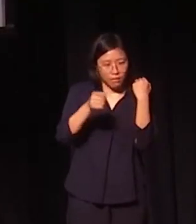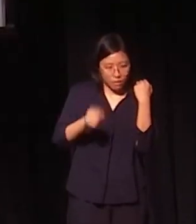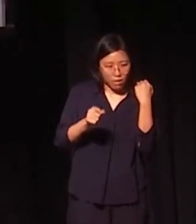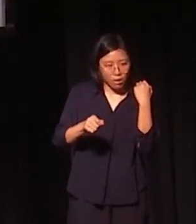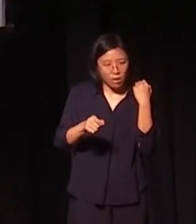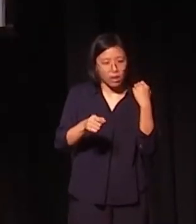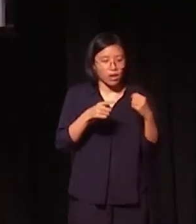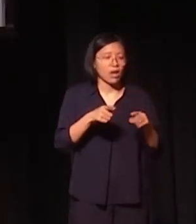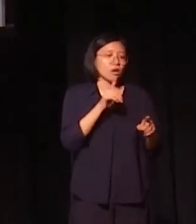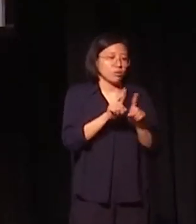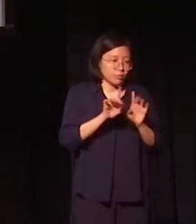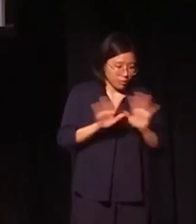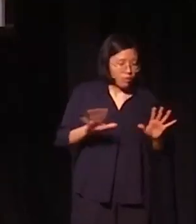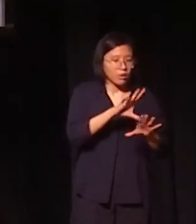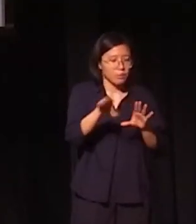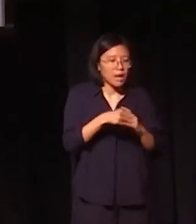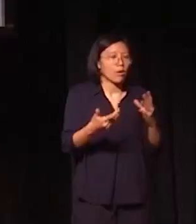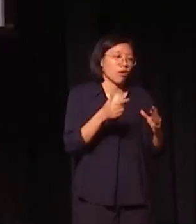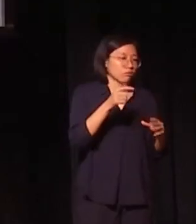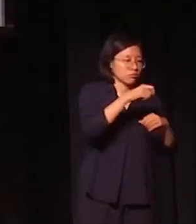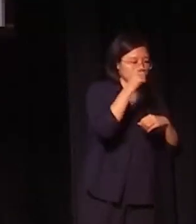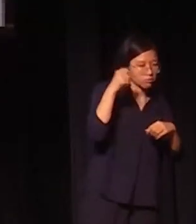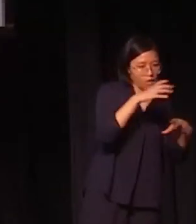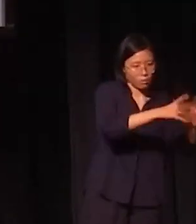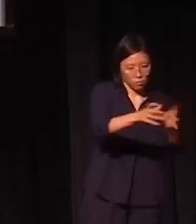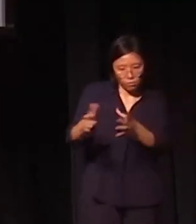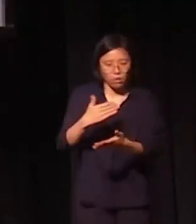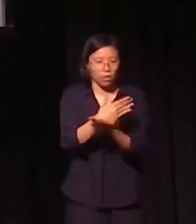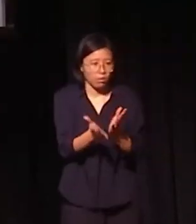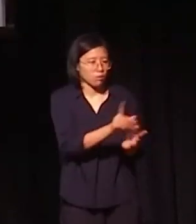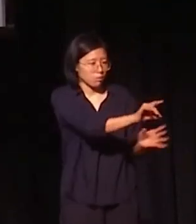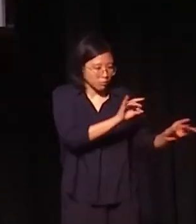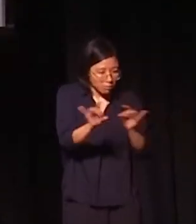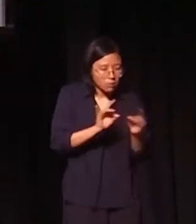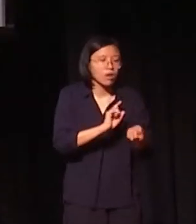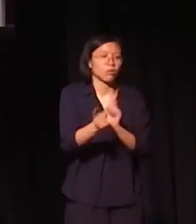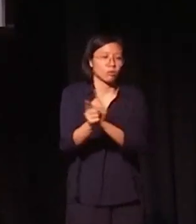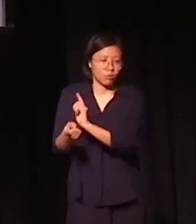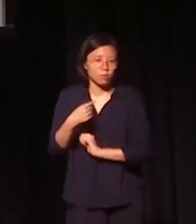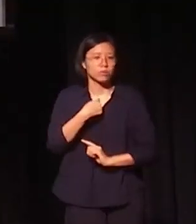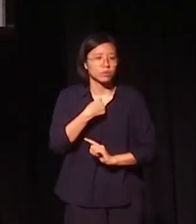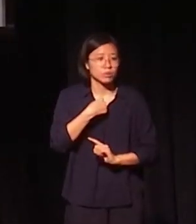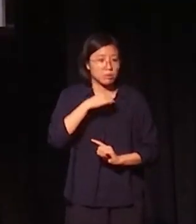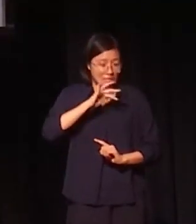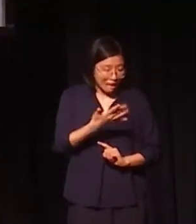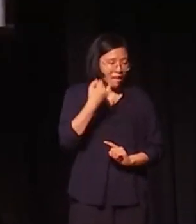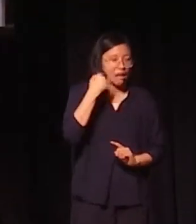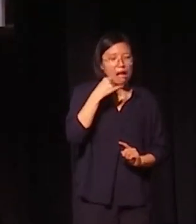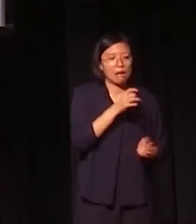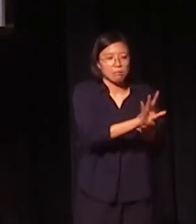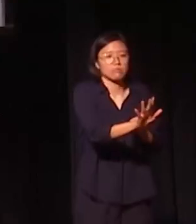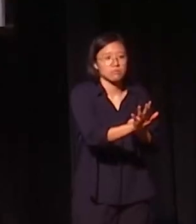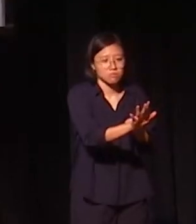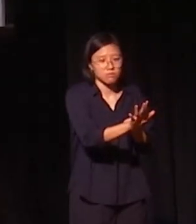representative of your community, and historically deaf people have typically been excluded from jury service just because they're deaf. And